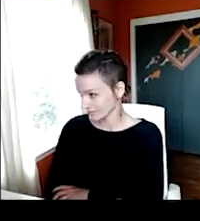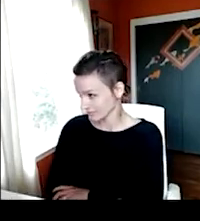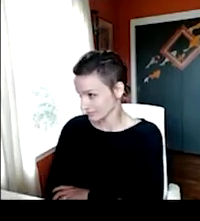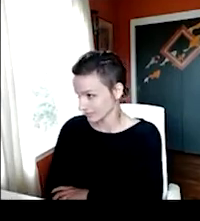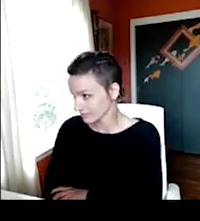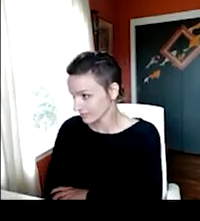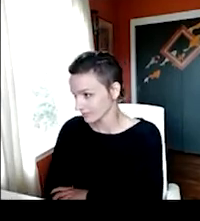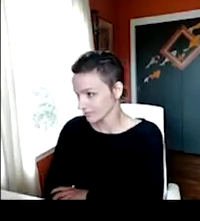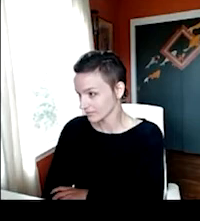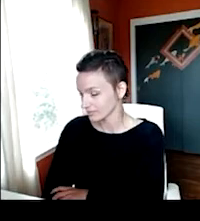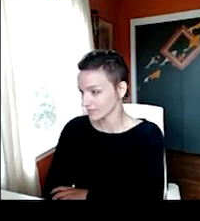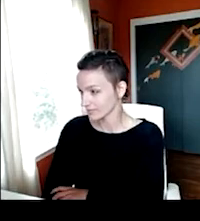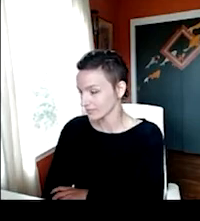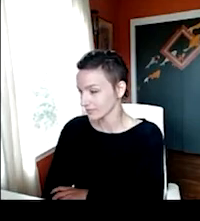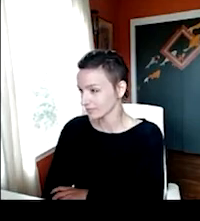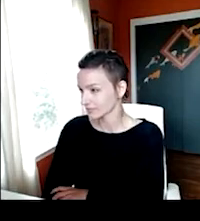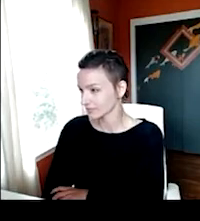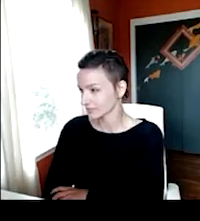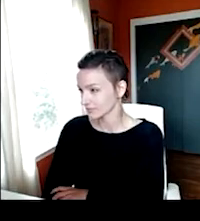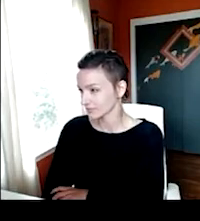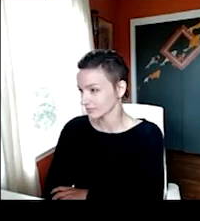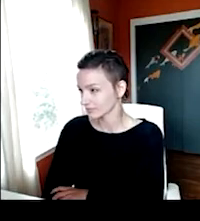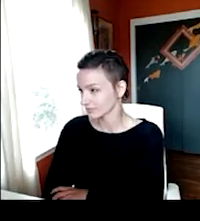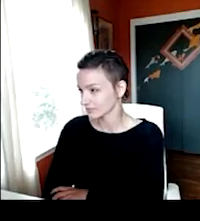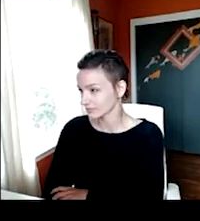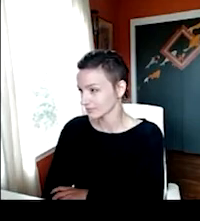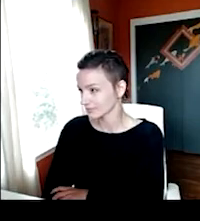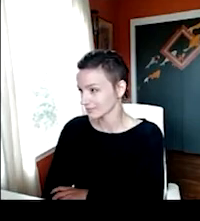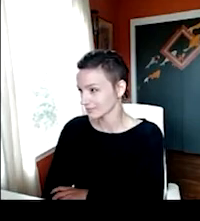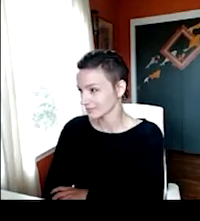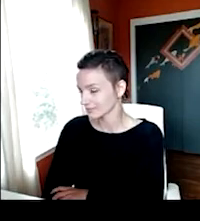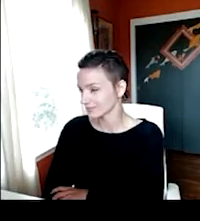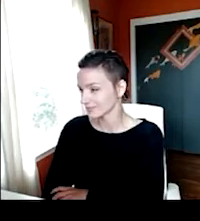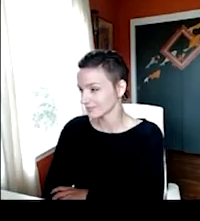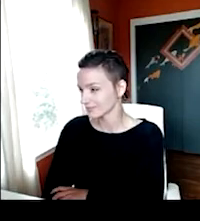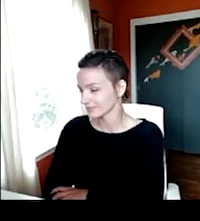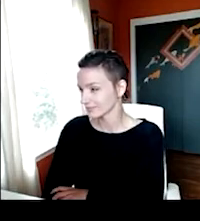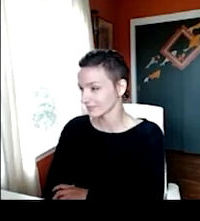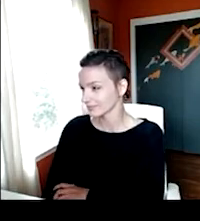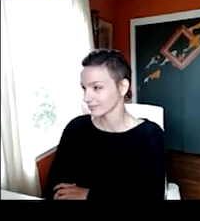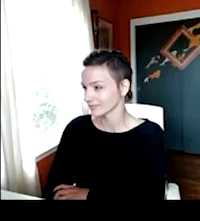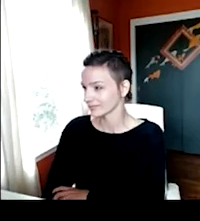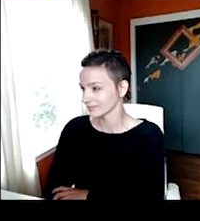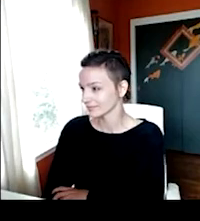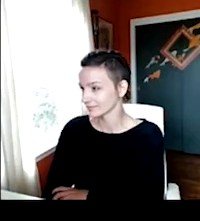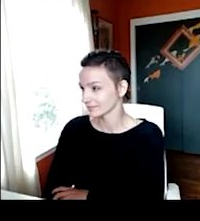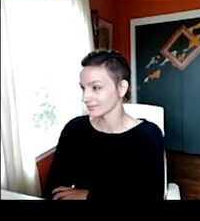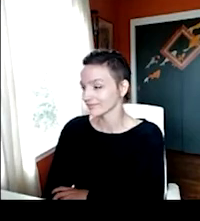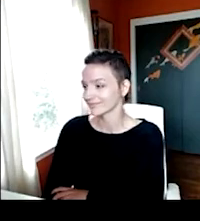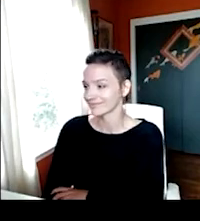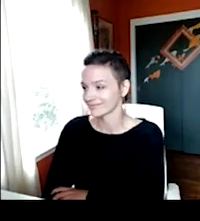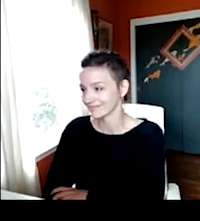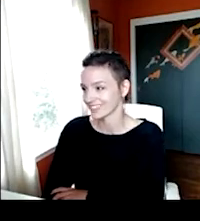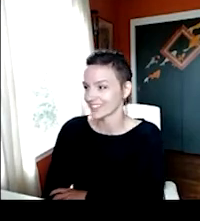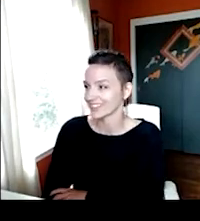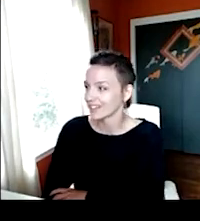of the game, Mick, kind of drive this. Again, we might not have a chance to kind of test drive and play this game with you. We would love to do that, but